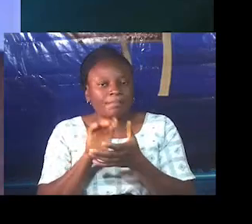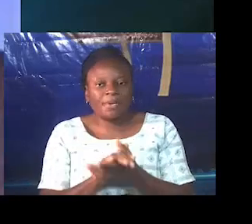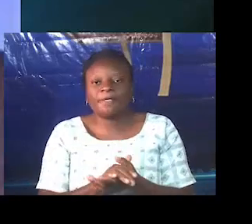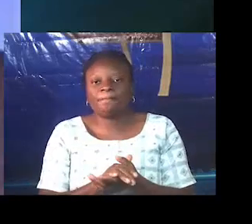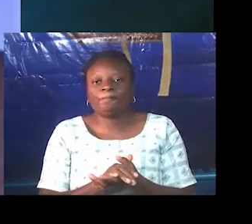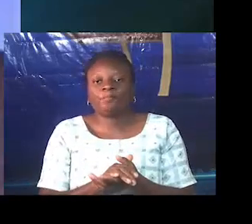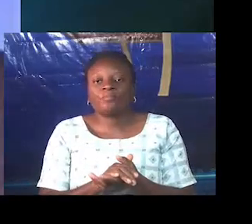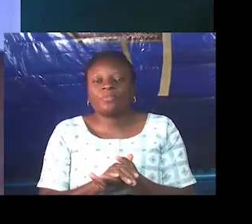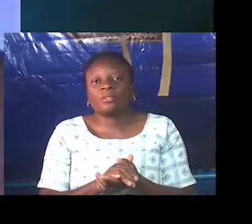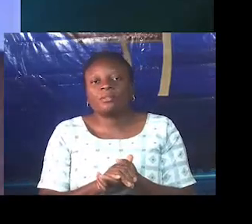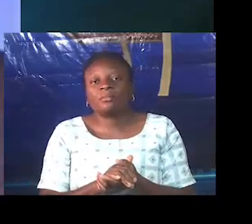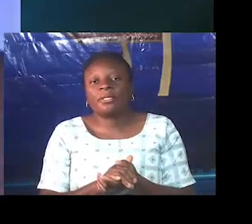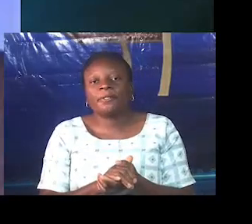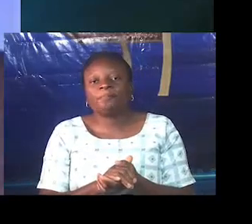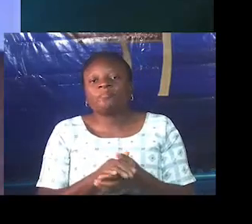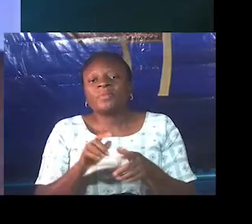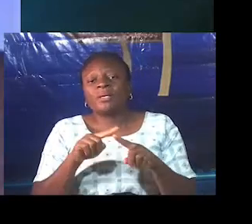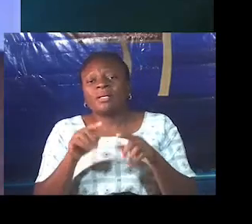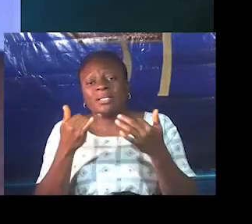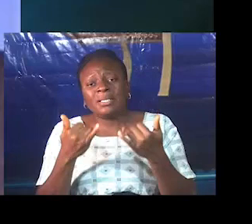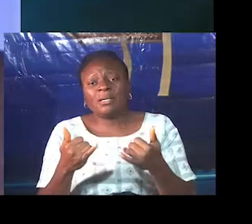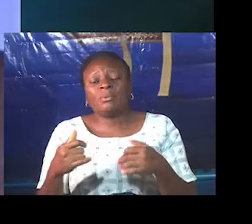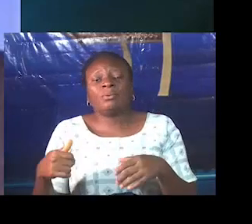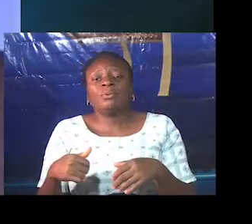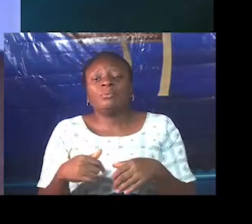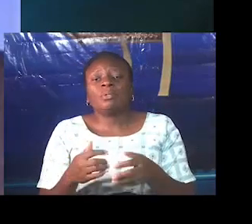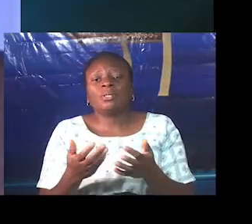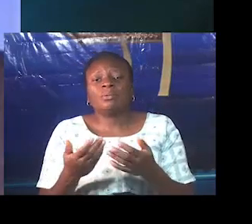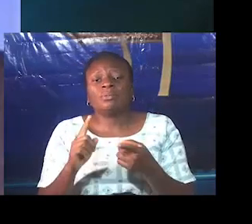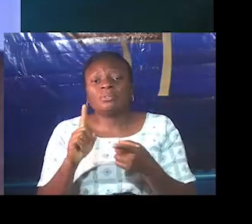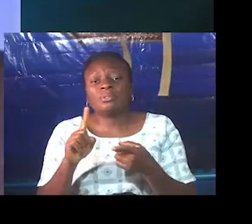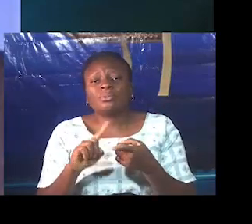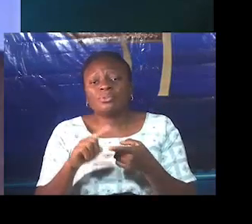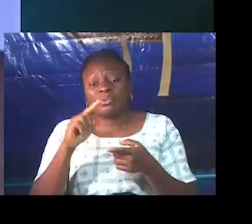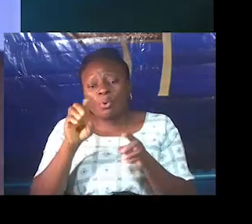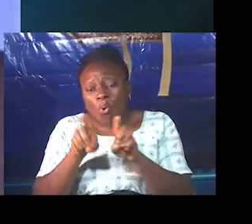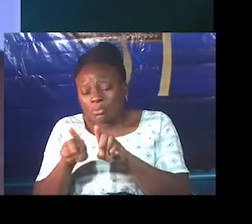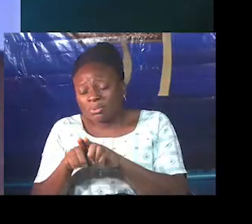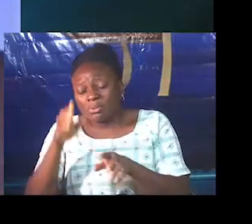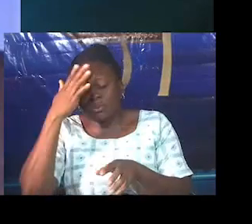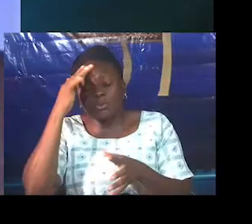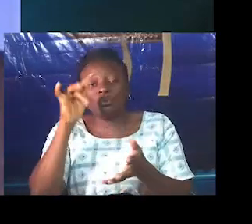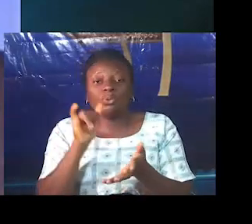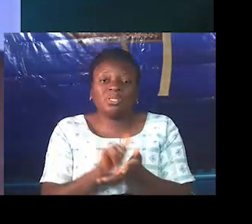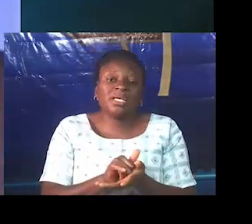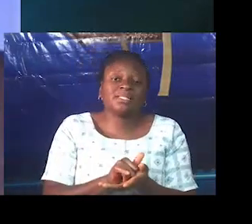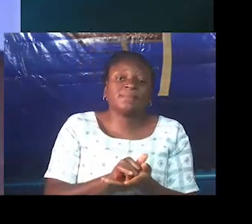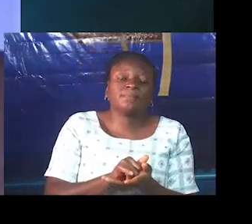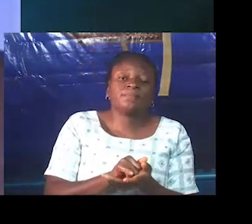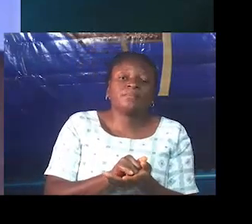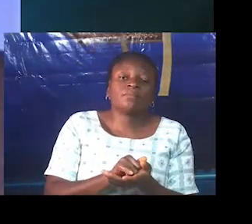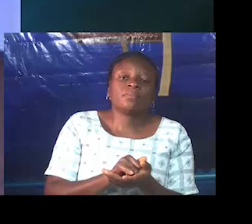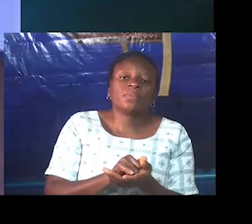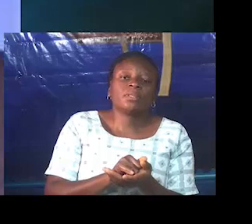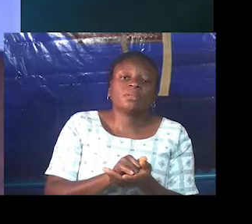verse 10 and 11. Colossians 3, verse 10 and 11. You will read it from the Living Bible very